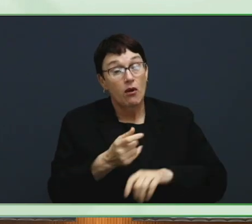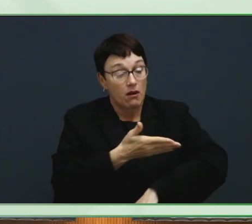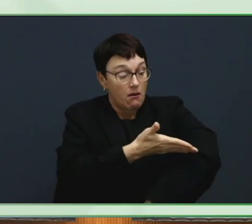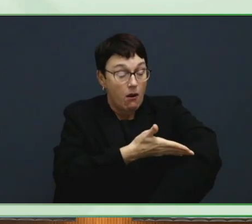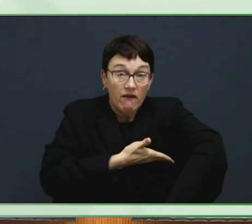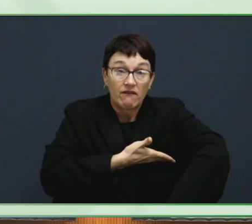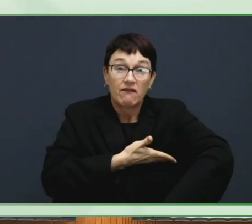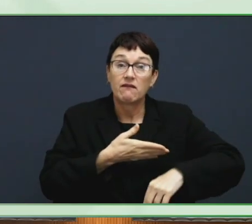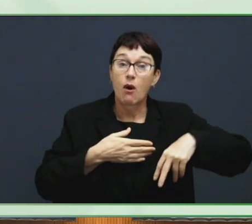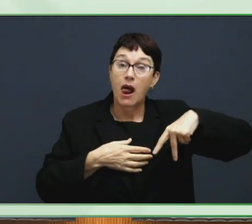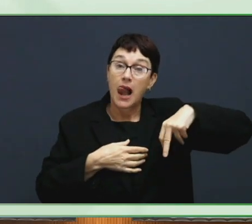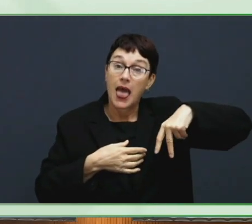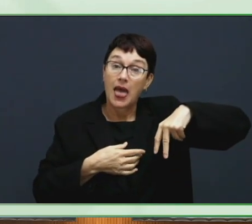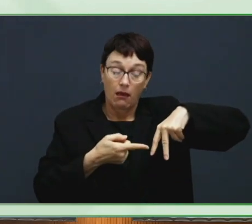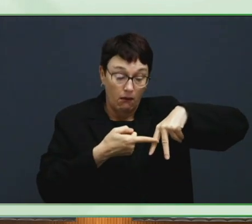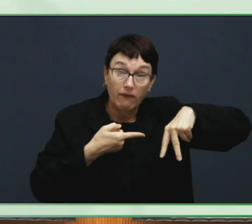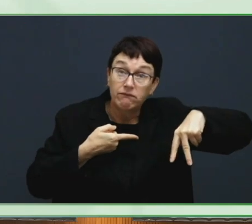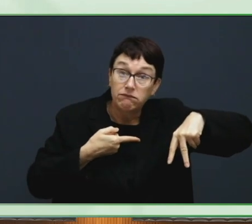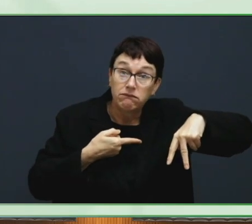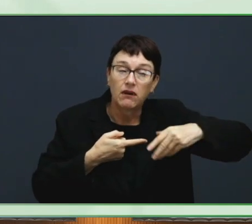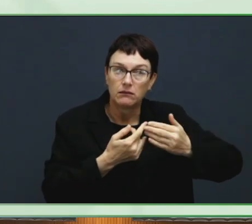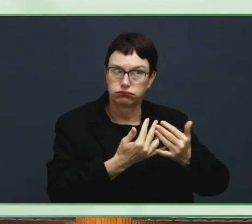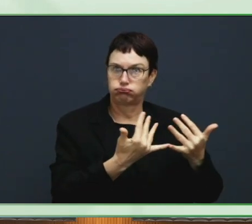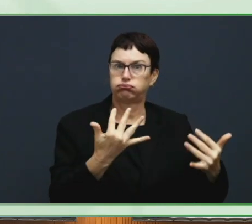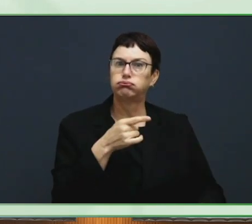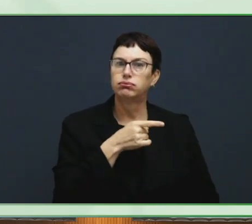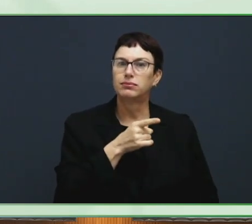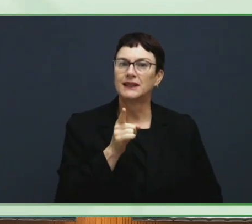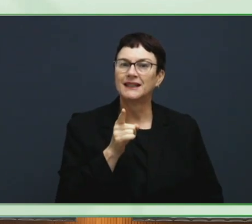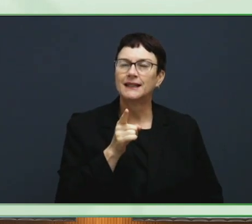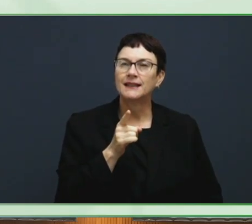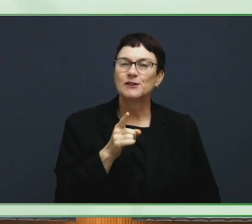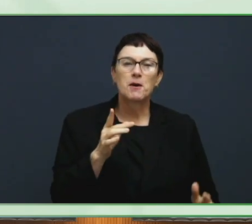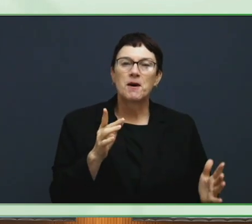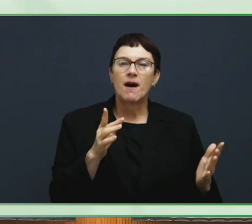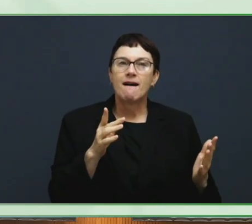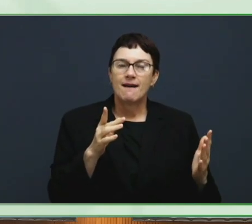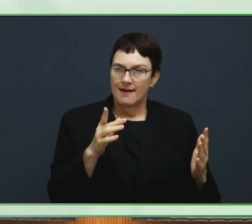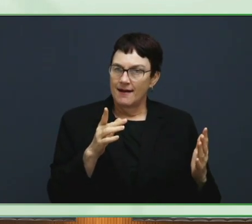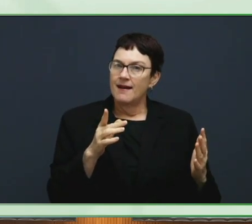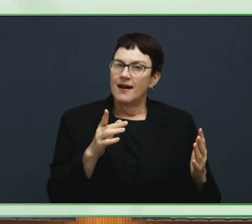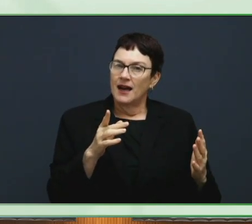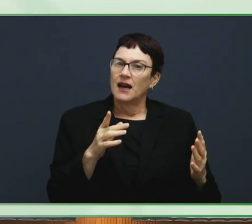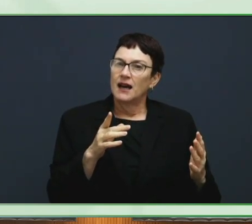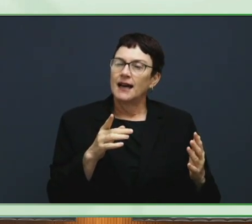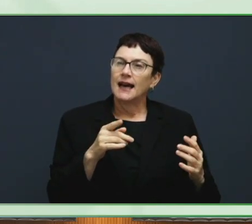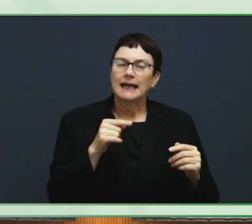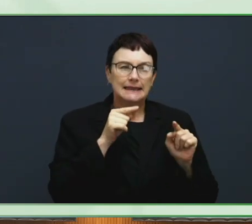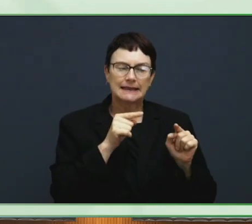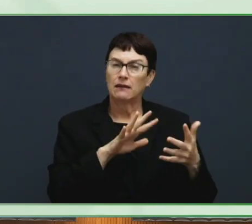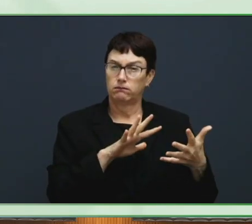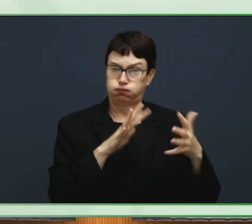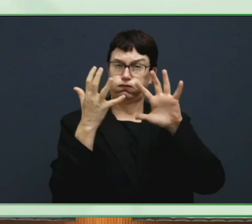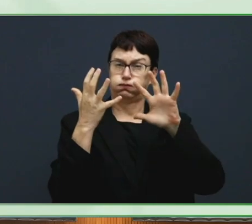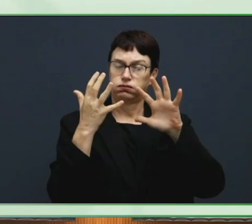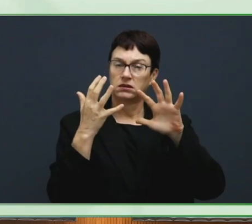many barriers. It's not that it's disasters, but barriers are always there.